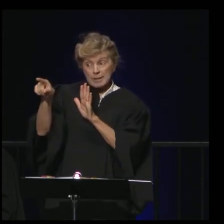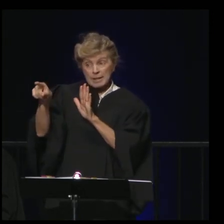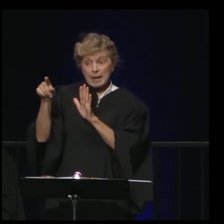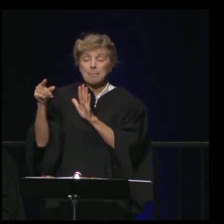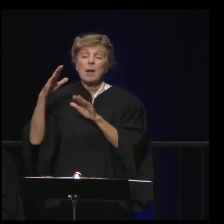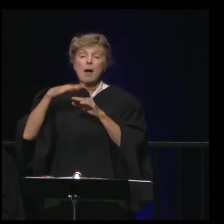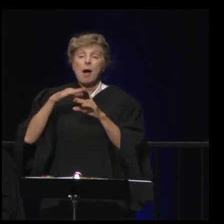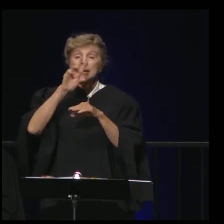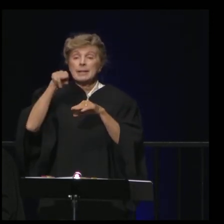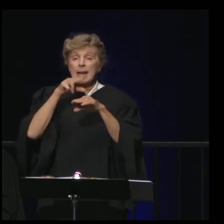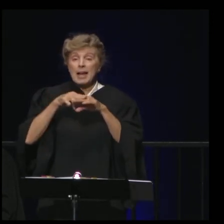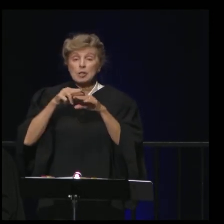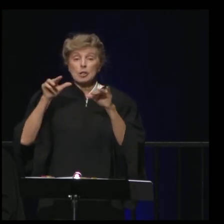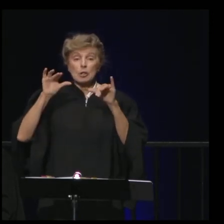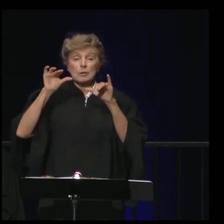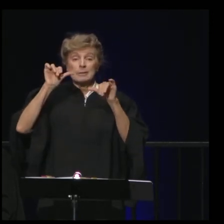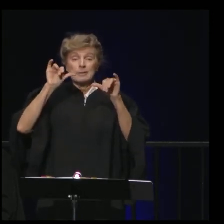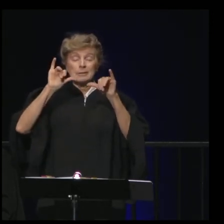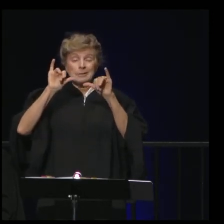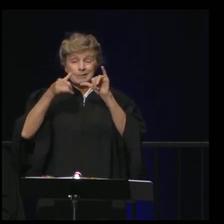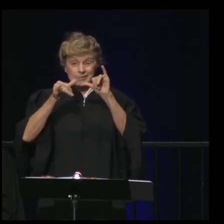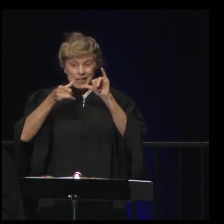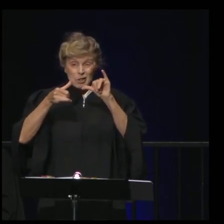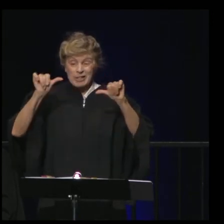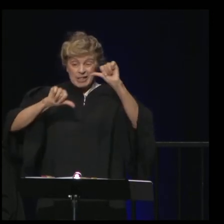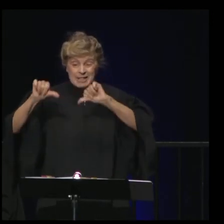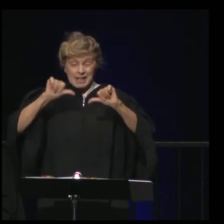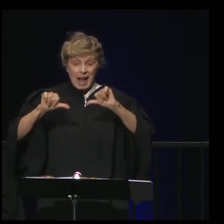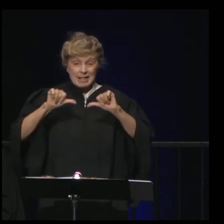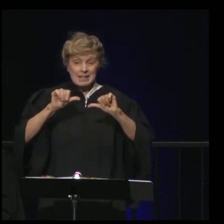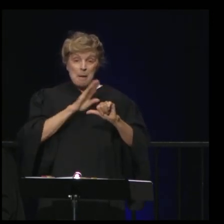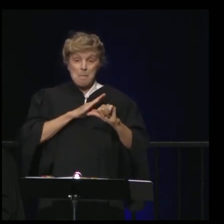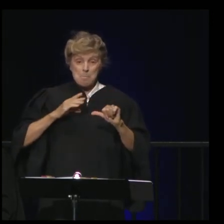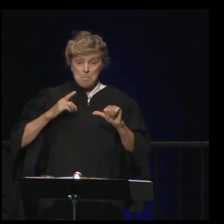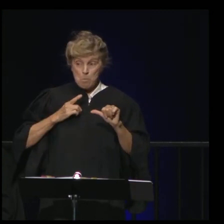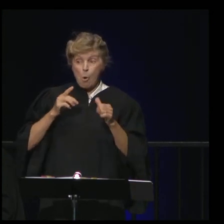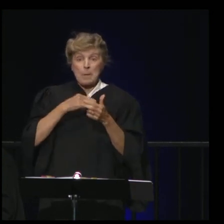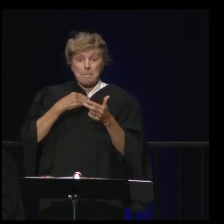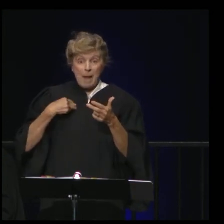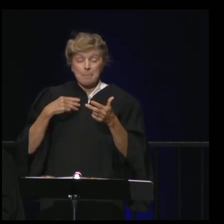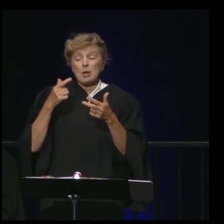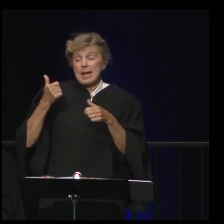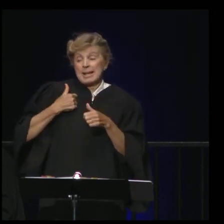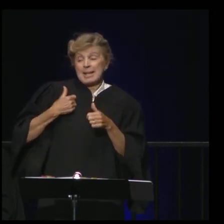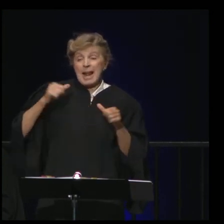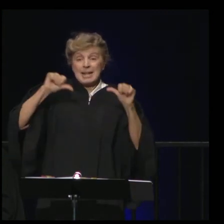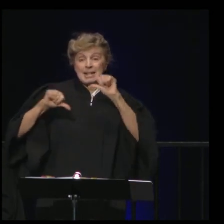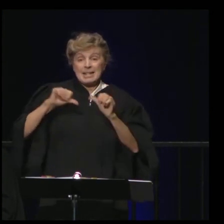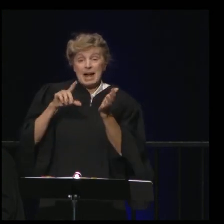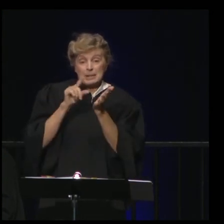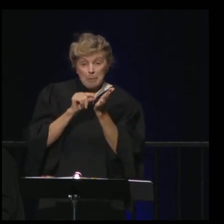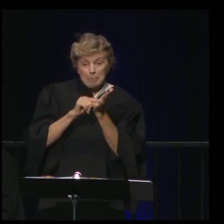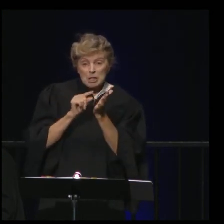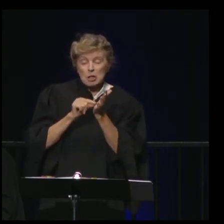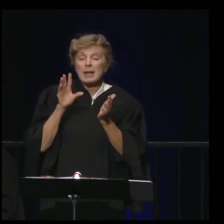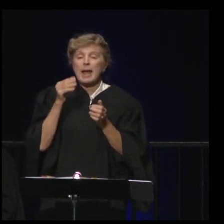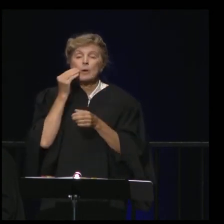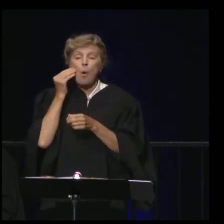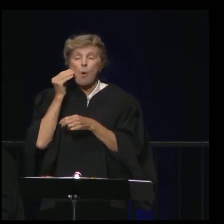Research Engineering Council of Canada and is a board member of Canadian Science Publishing and the Home Capital